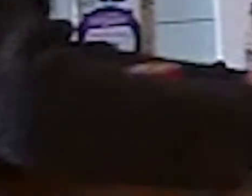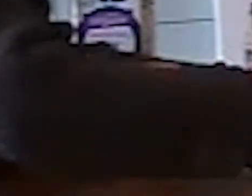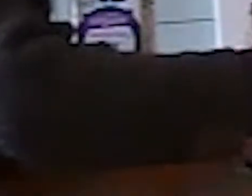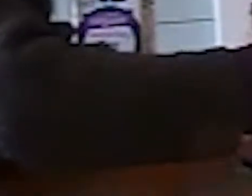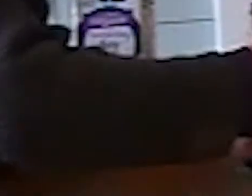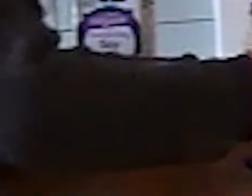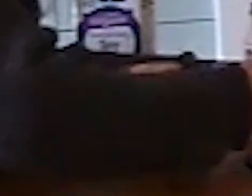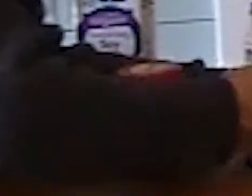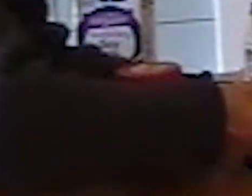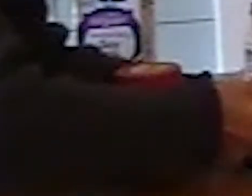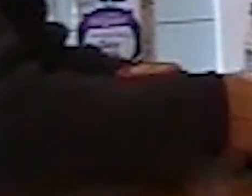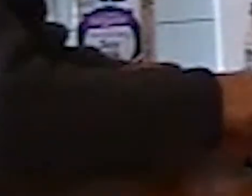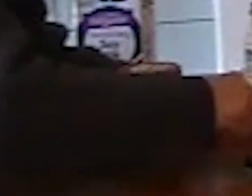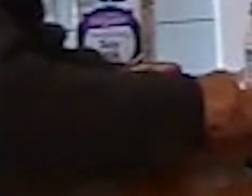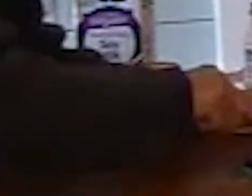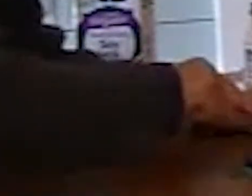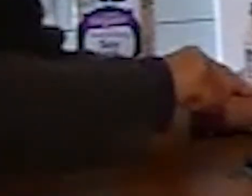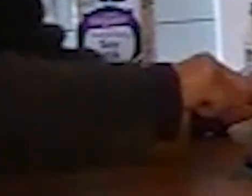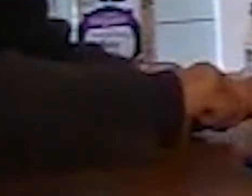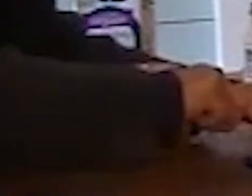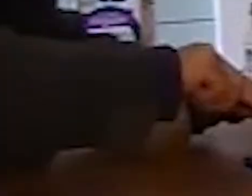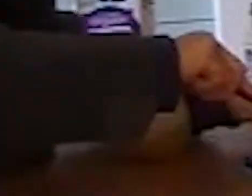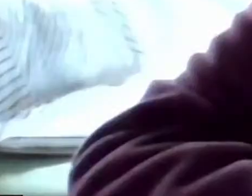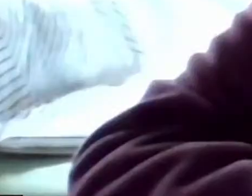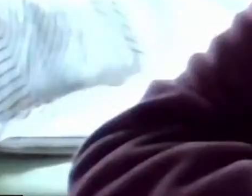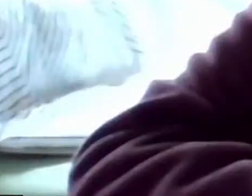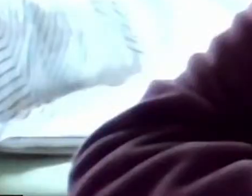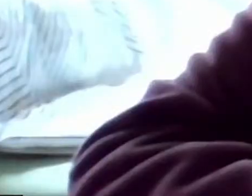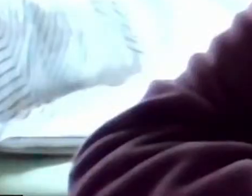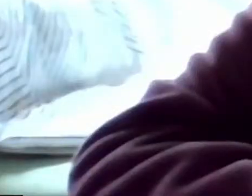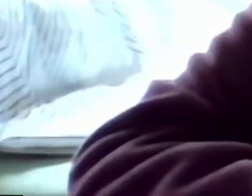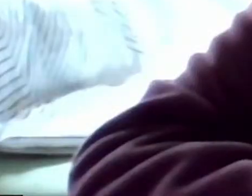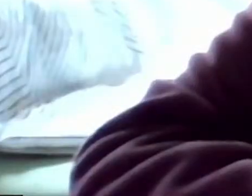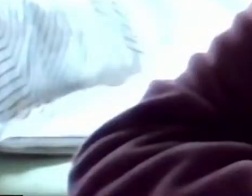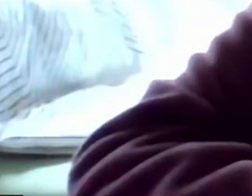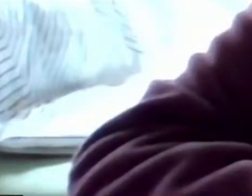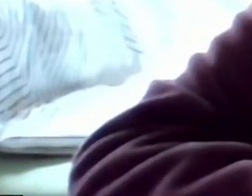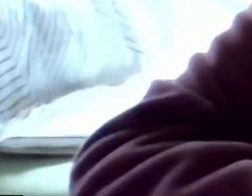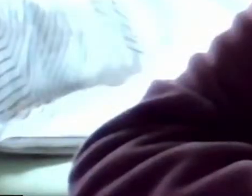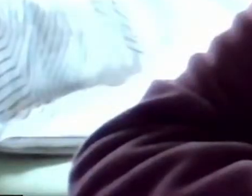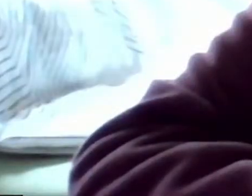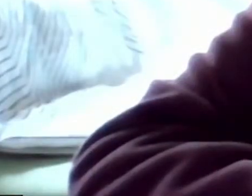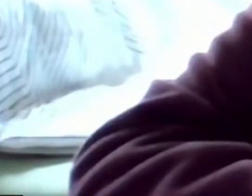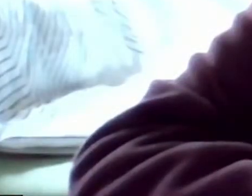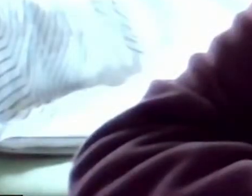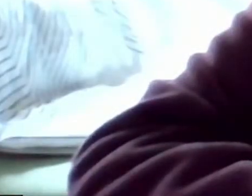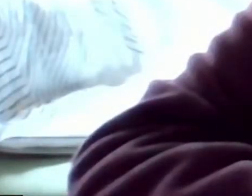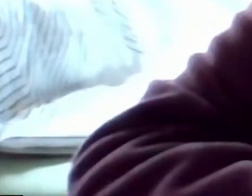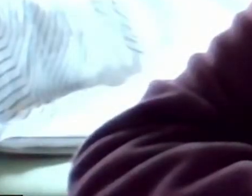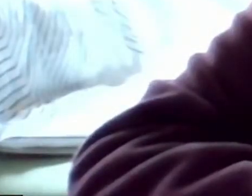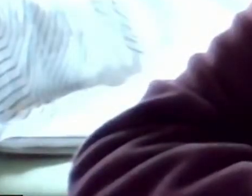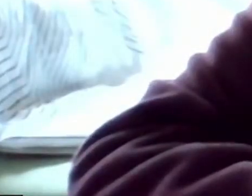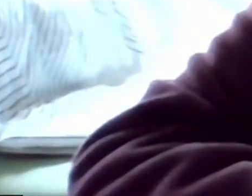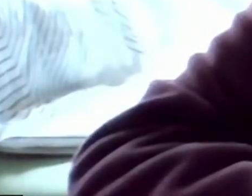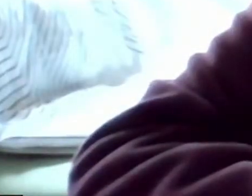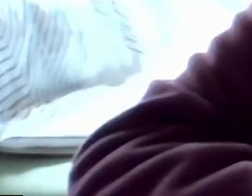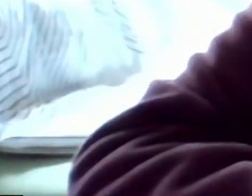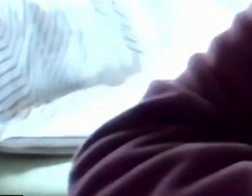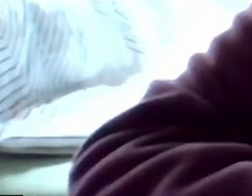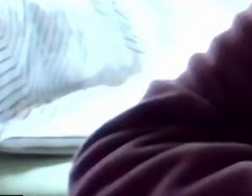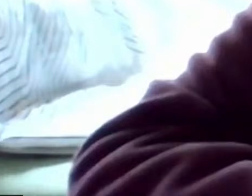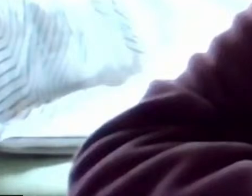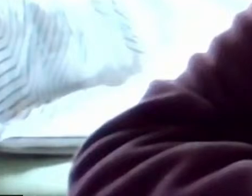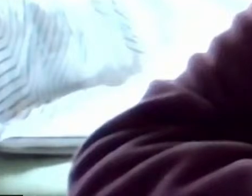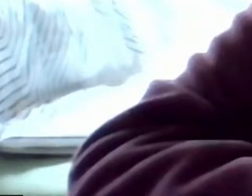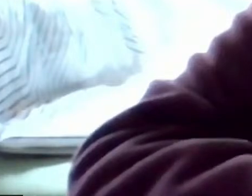similar things. We've become very resilient. COVID-19 is something that we need to go through, of course. But I think with all the